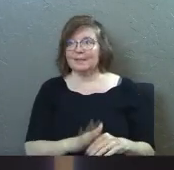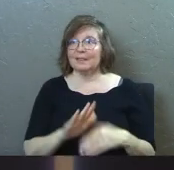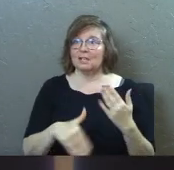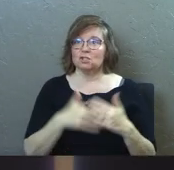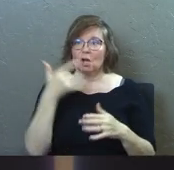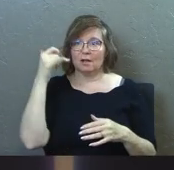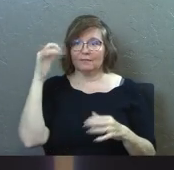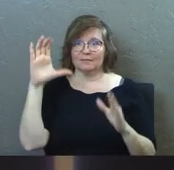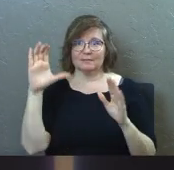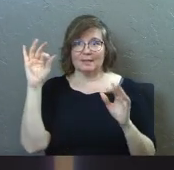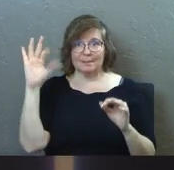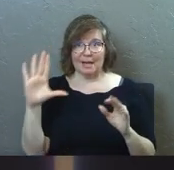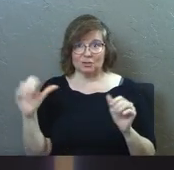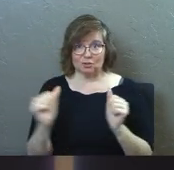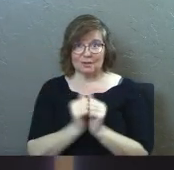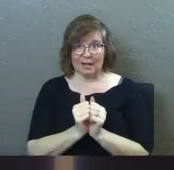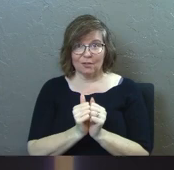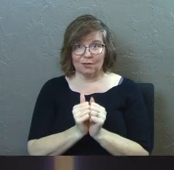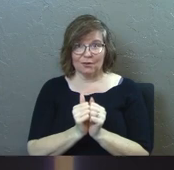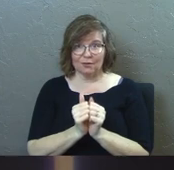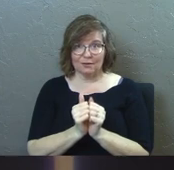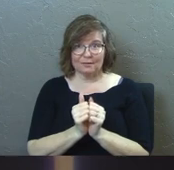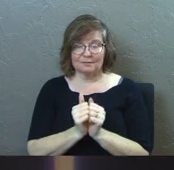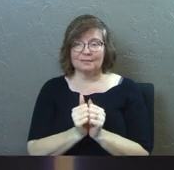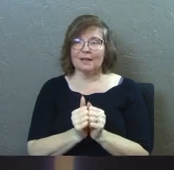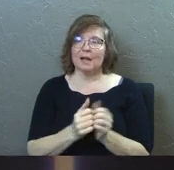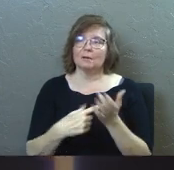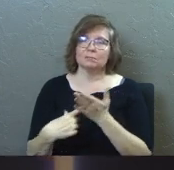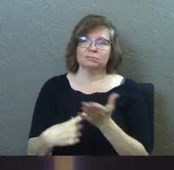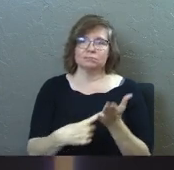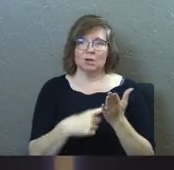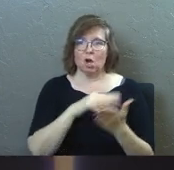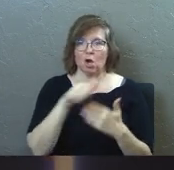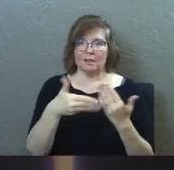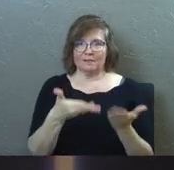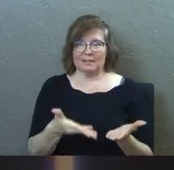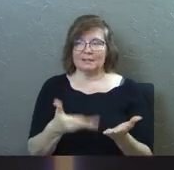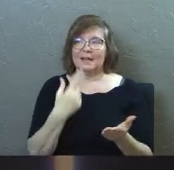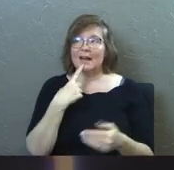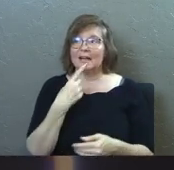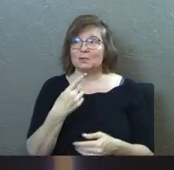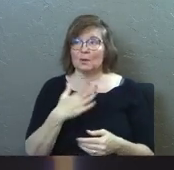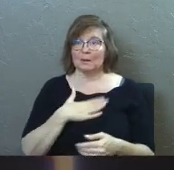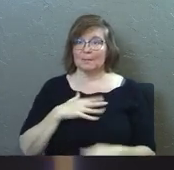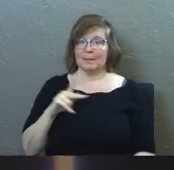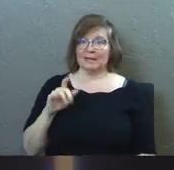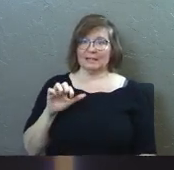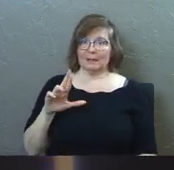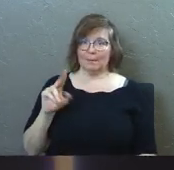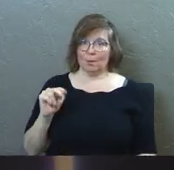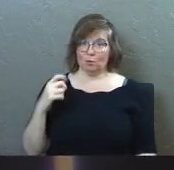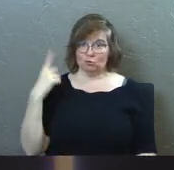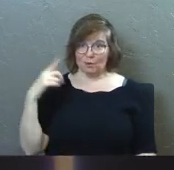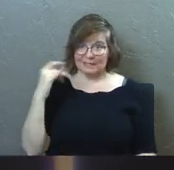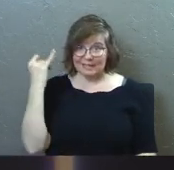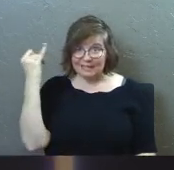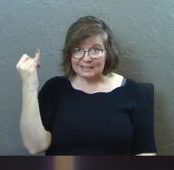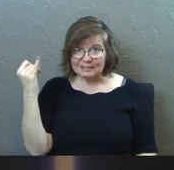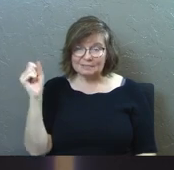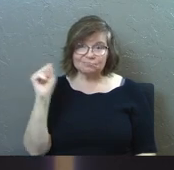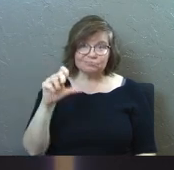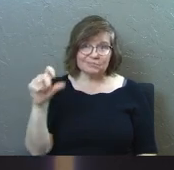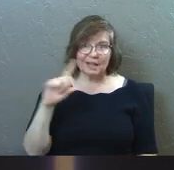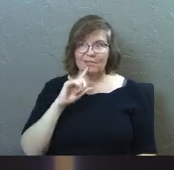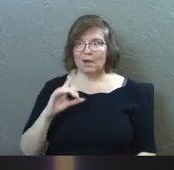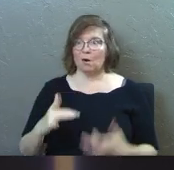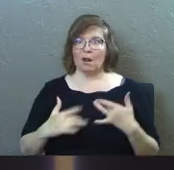That's all the pastors together. And we talked about all of this. I told them Mike Keybone's crazy ideas,